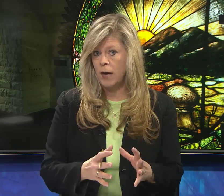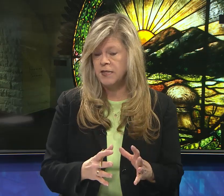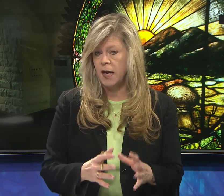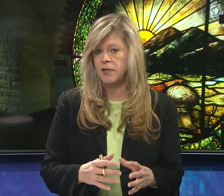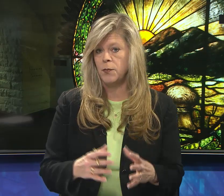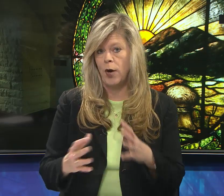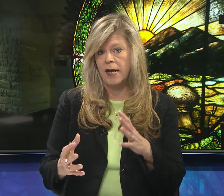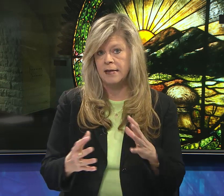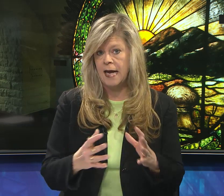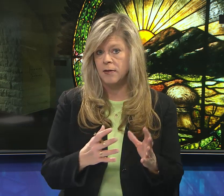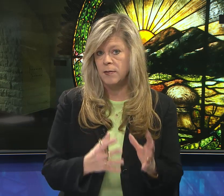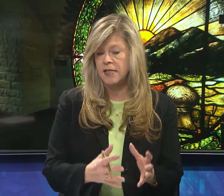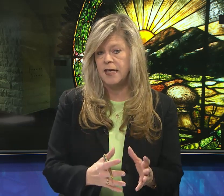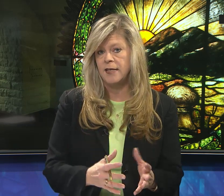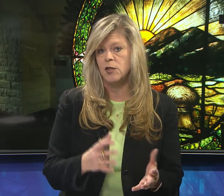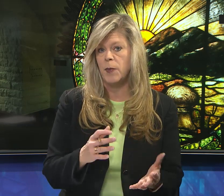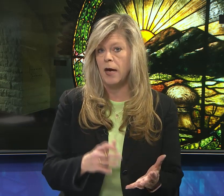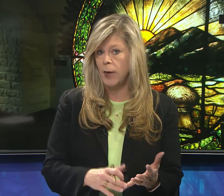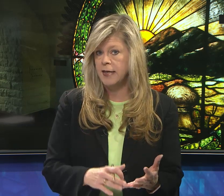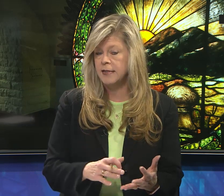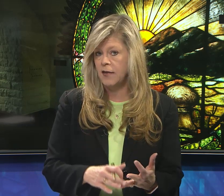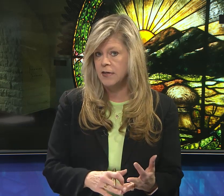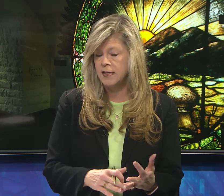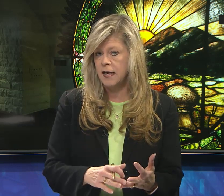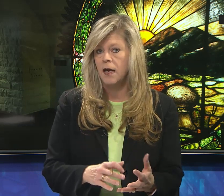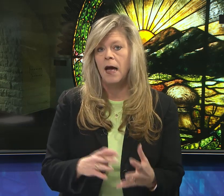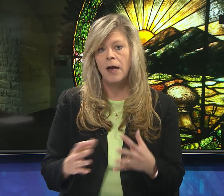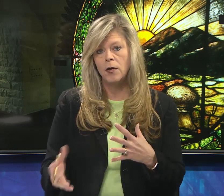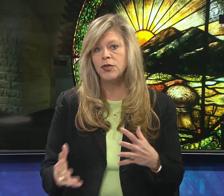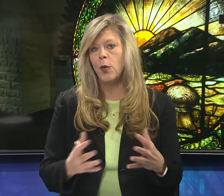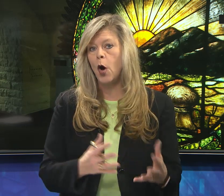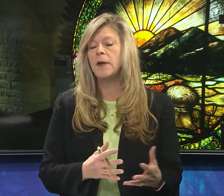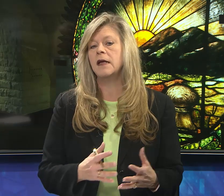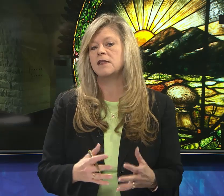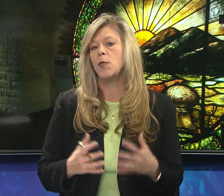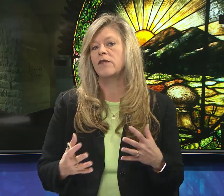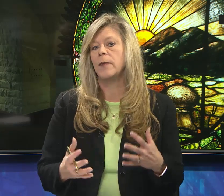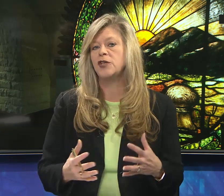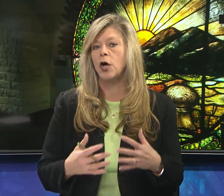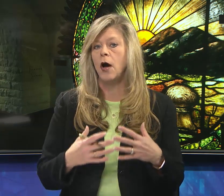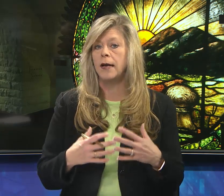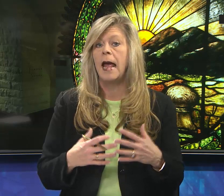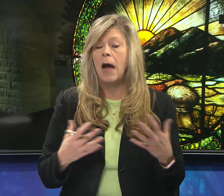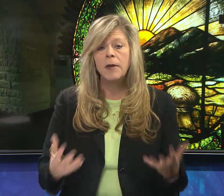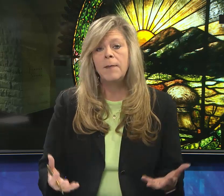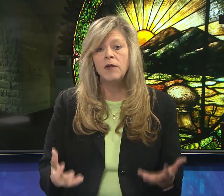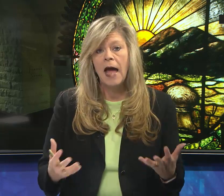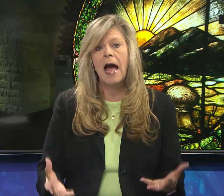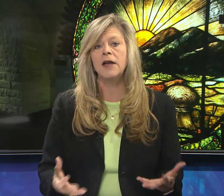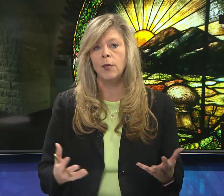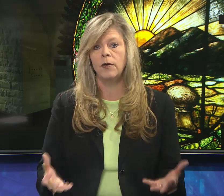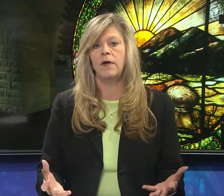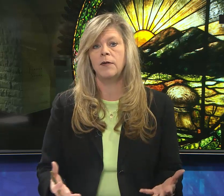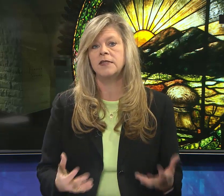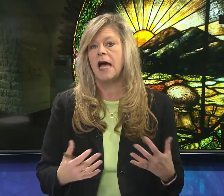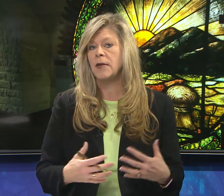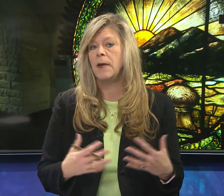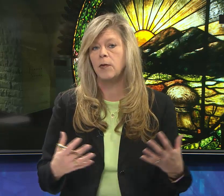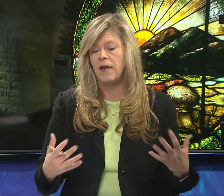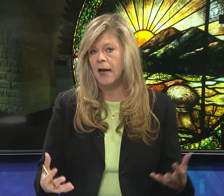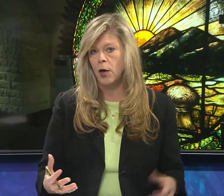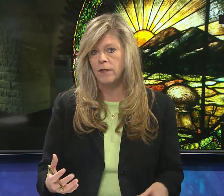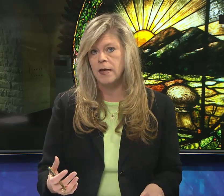its website, breaking down some of these cases by race and ethnicity, and also hoping to get some more information on how many people have had coronavirus,